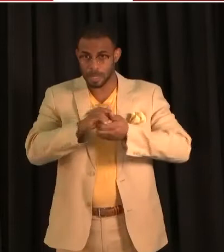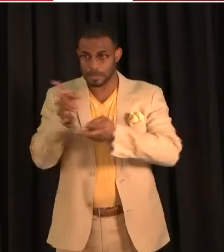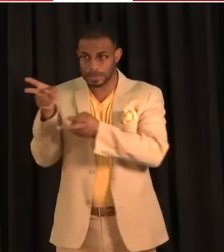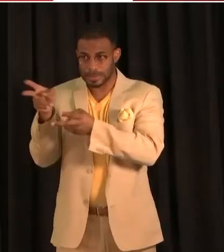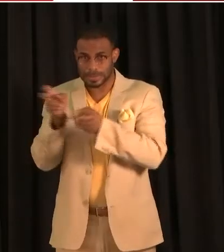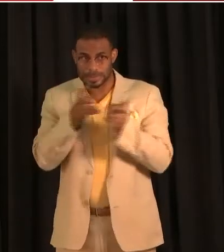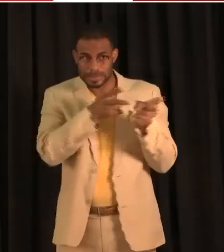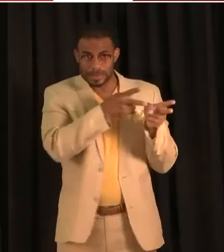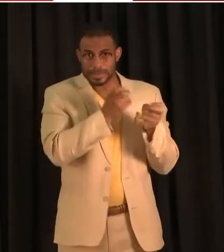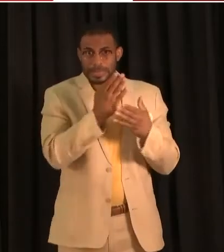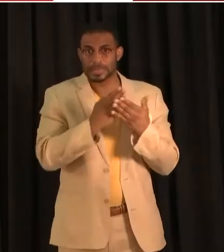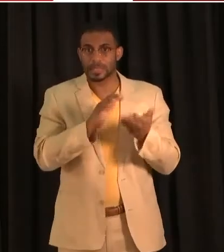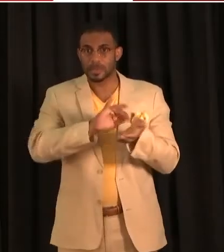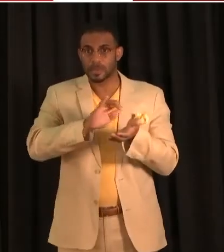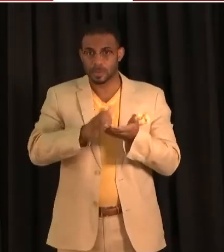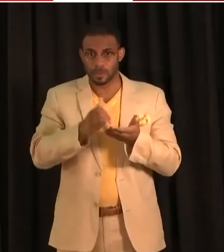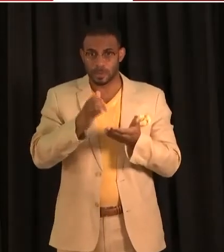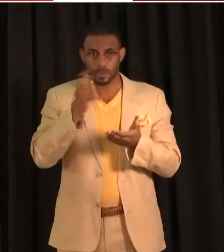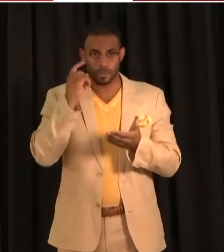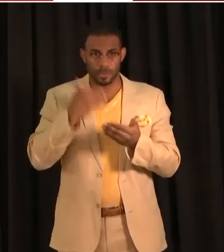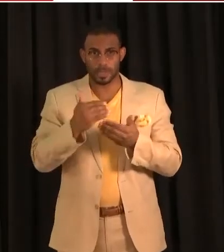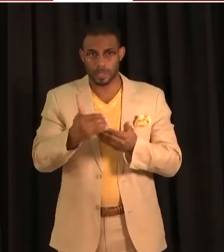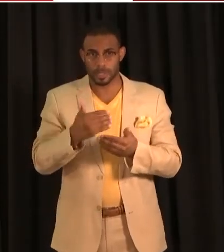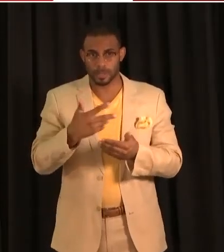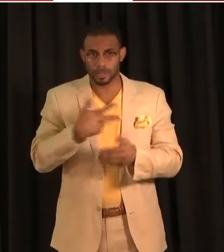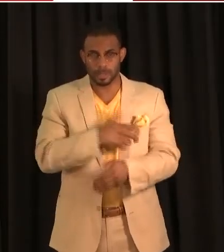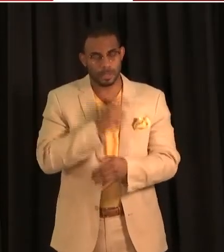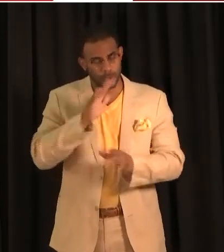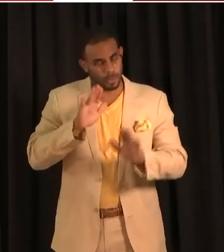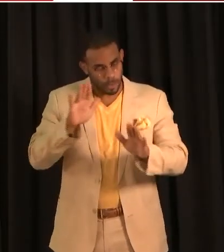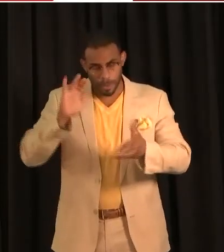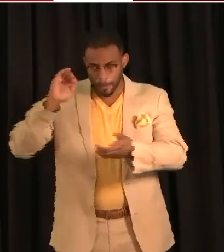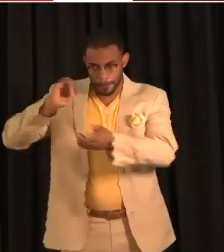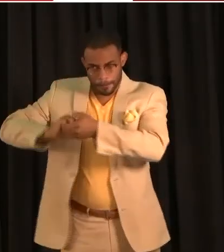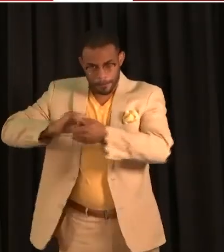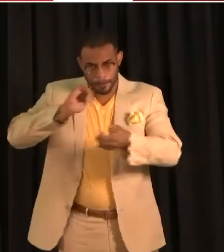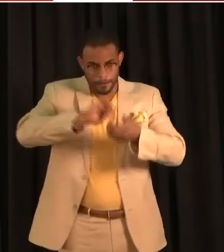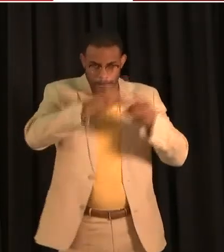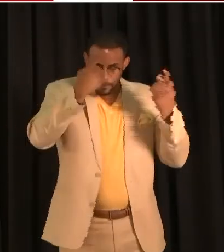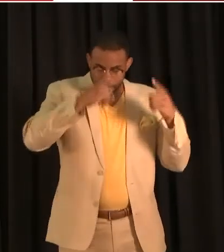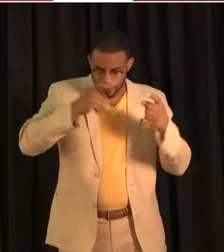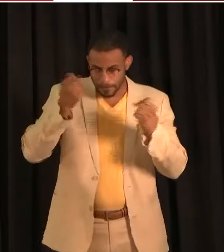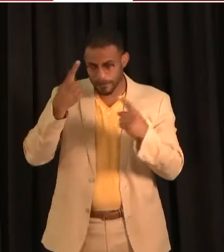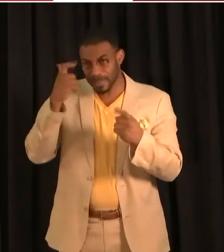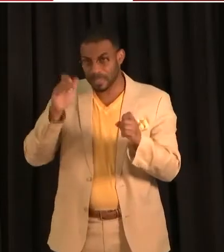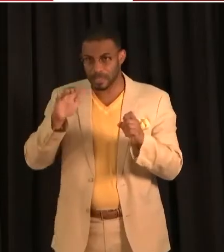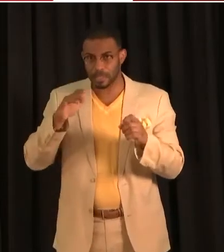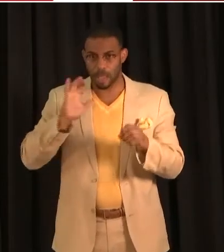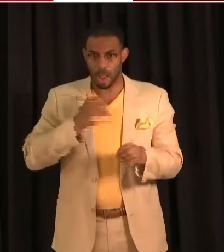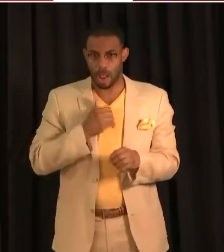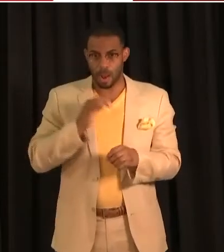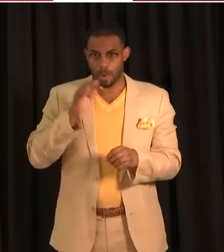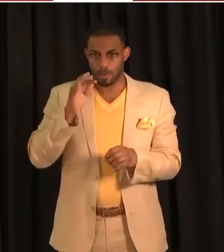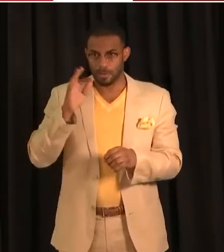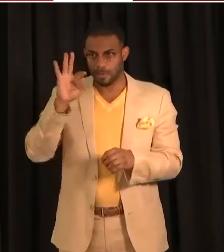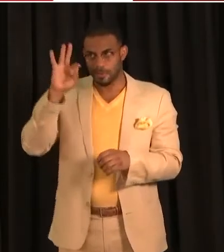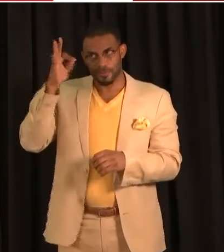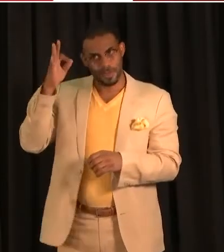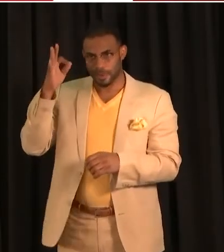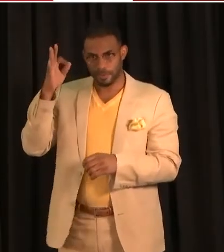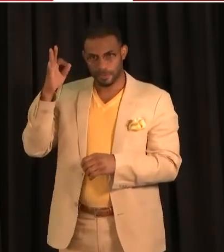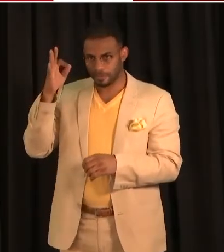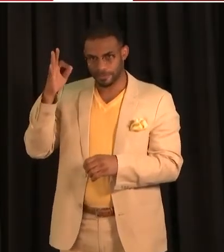doses to the district for the next coming weeks, which is an incredible partnership from Maryland and Virginia when our